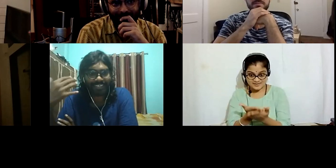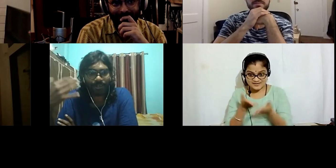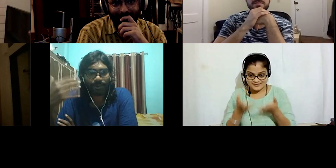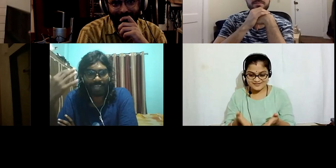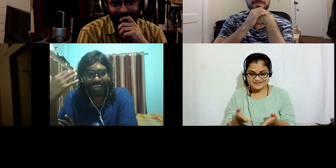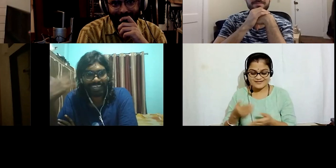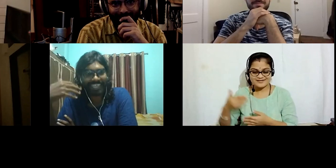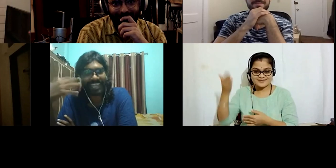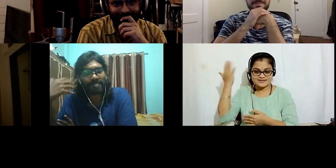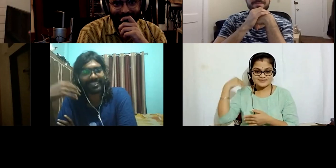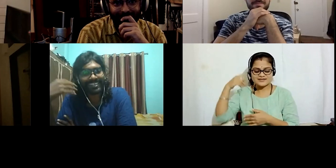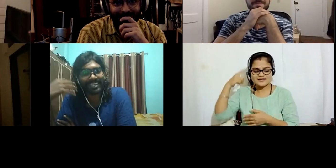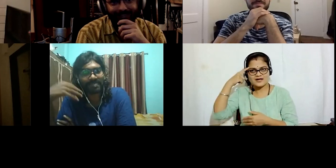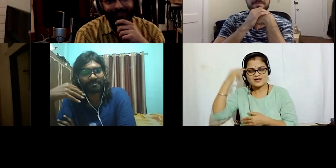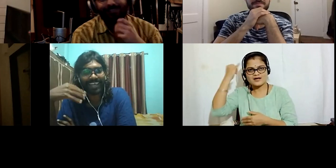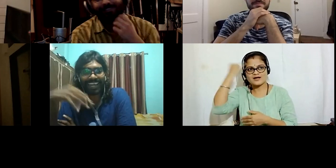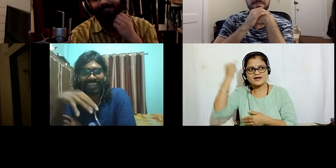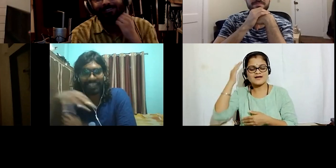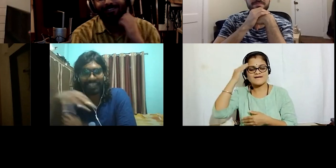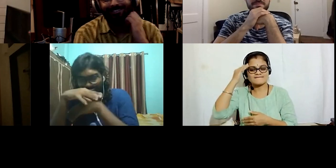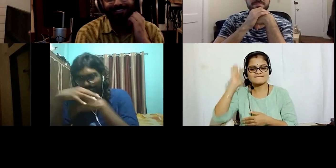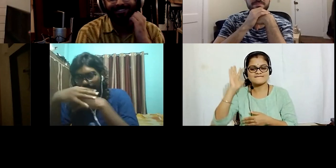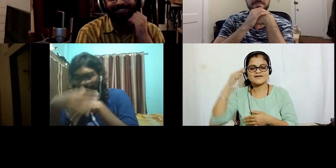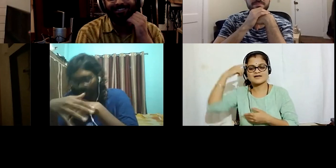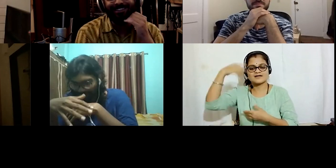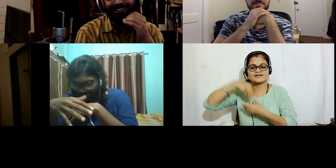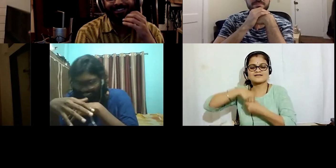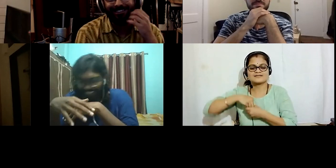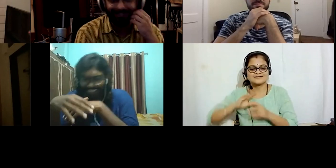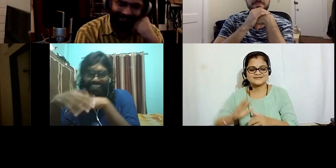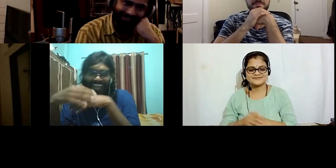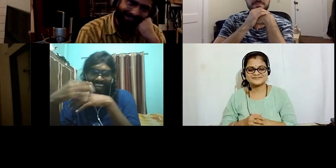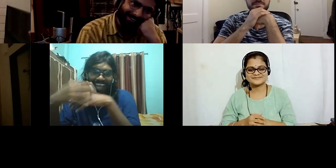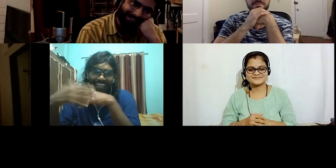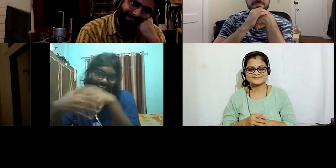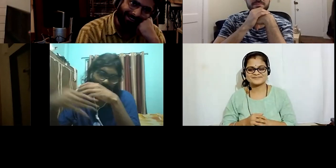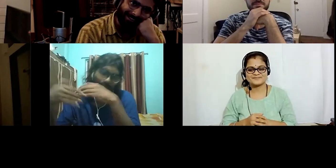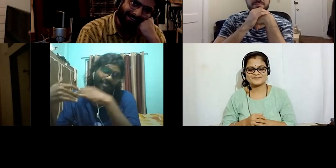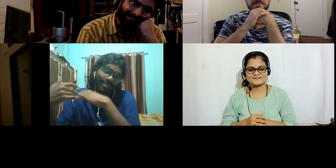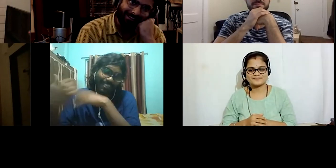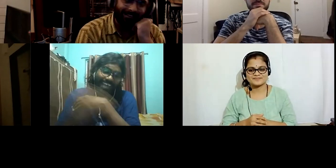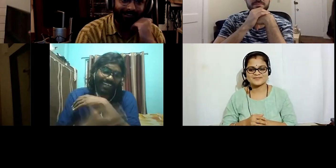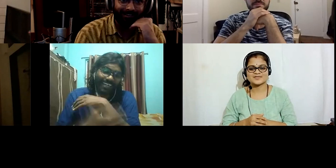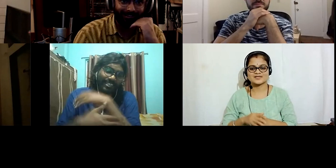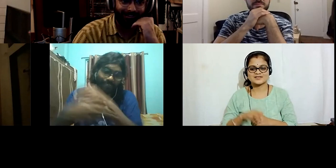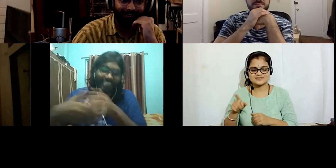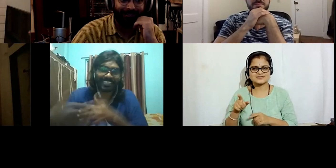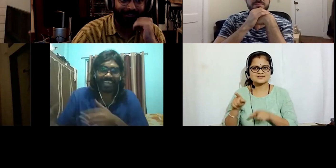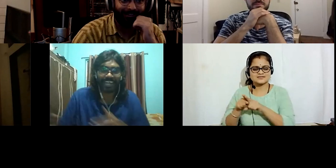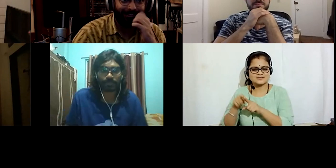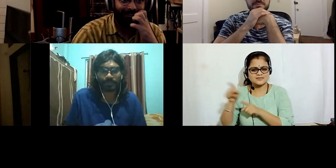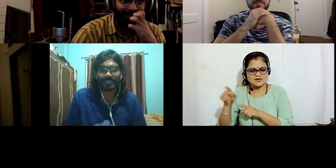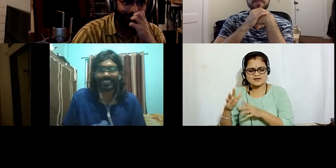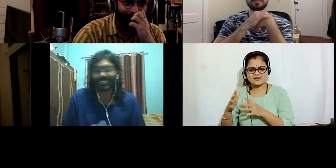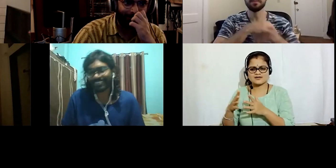that whole idea, that mindset in my head that okay, Nice. I'll try to follow that the way she